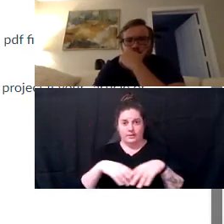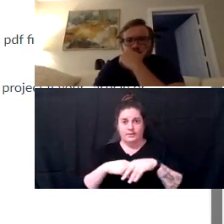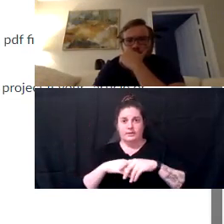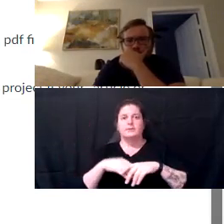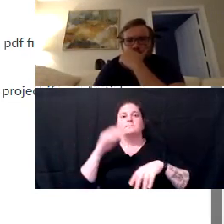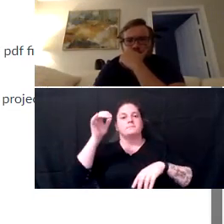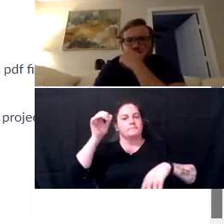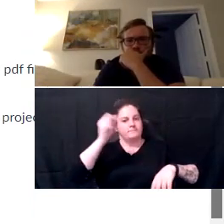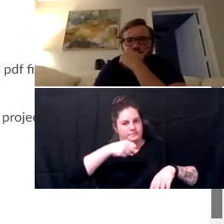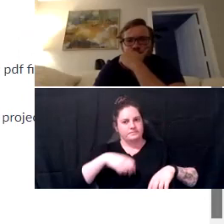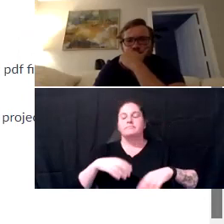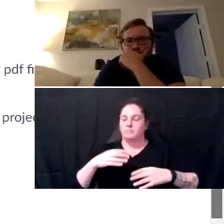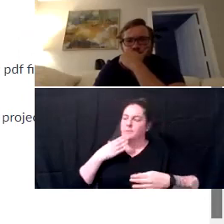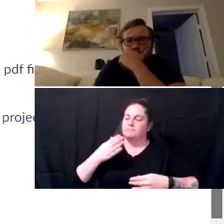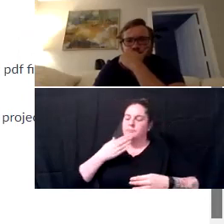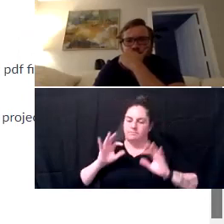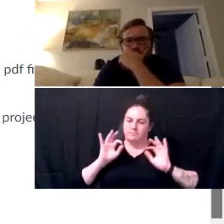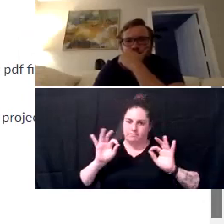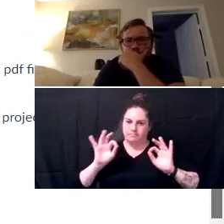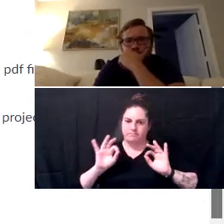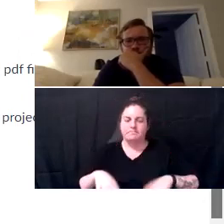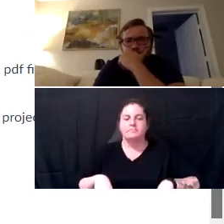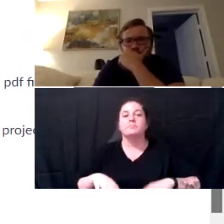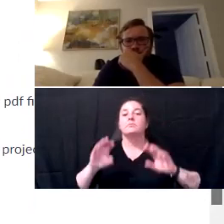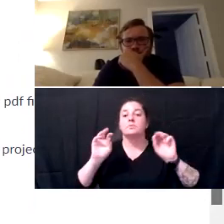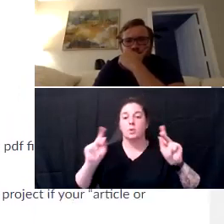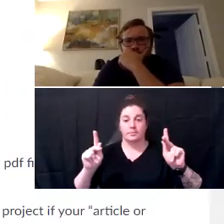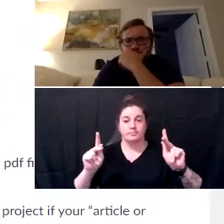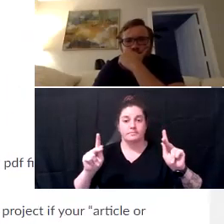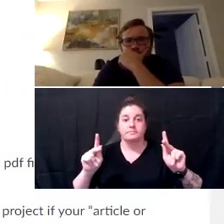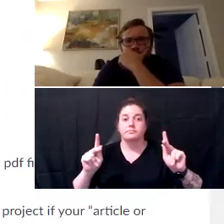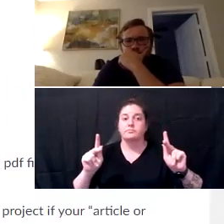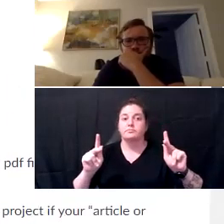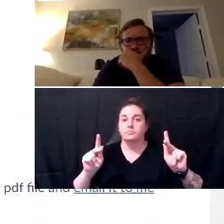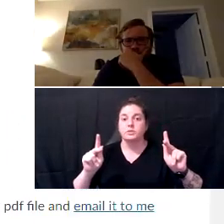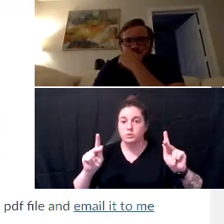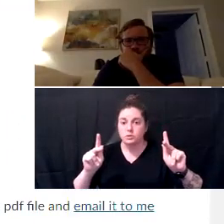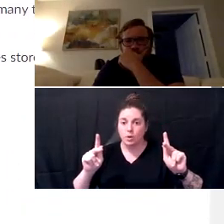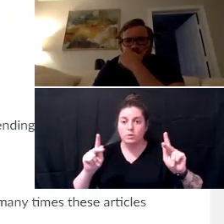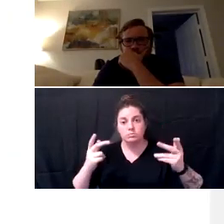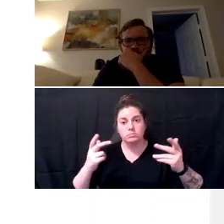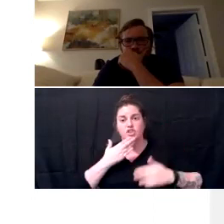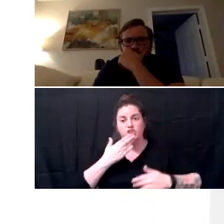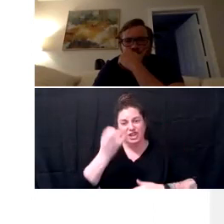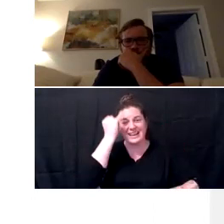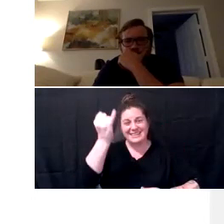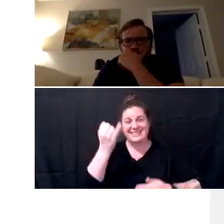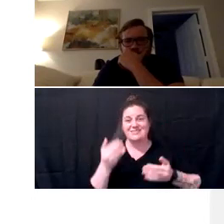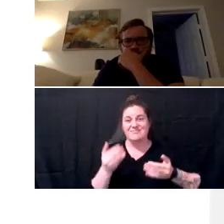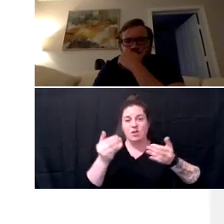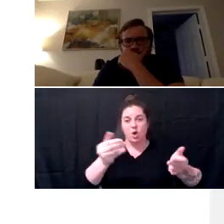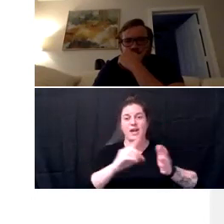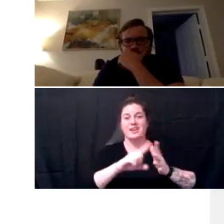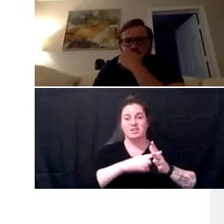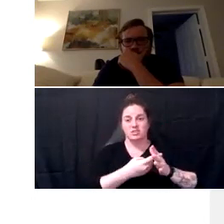Yes. Good, good. Okay, so look, why you ought to go ahead and get started trying to find these articles, especially if, you